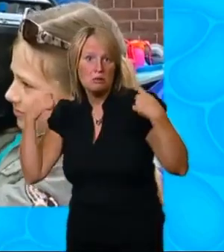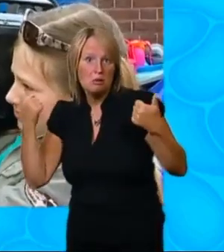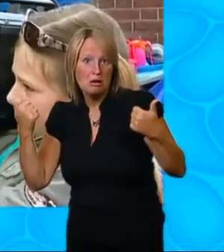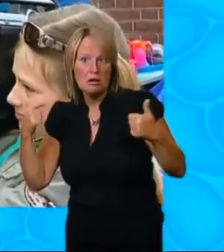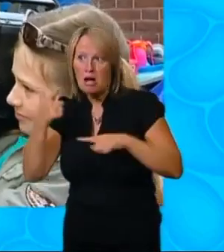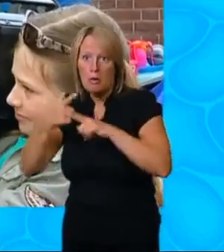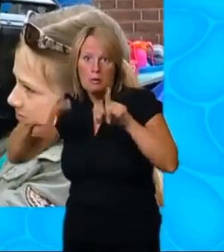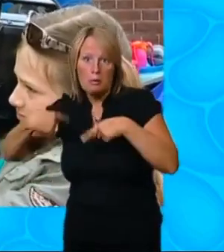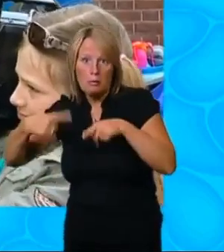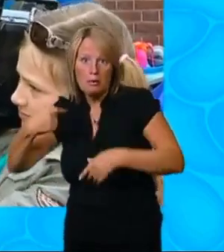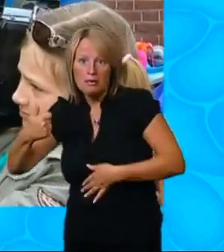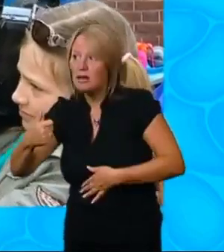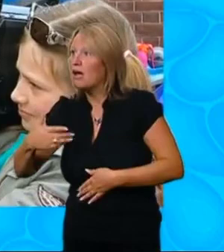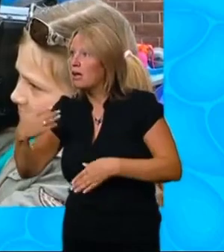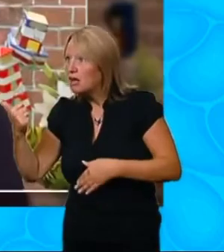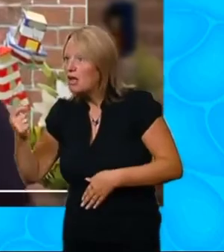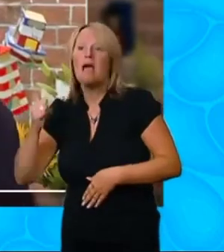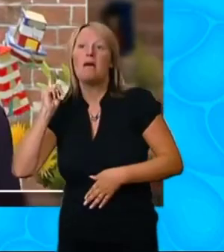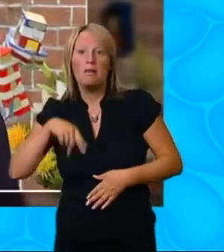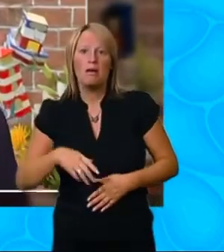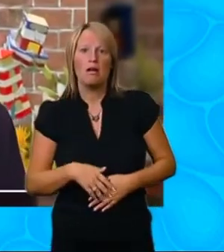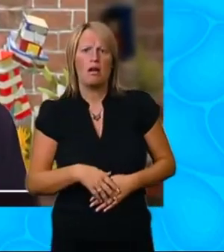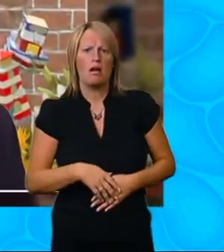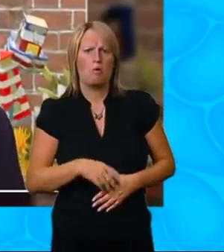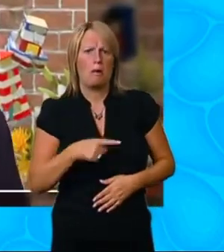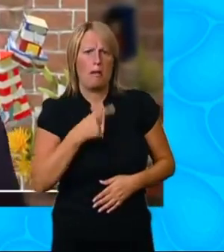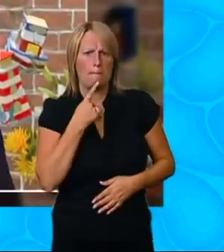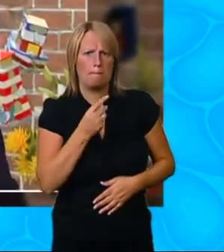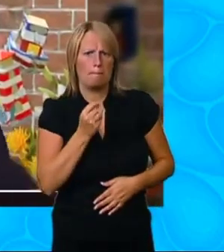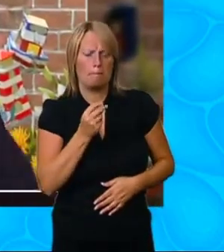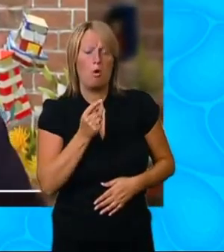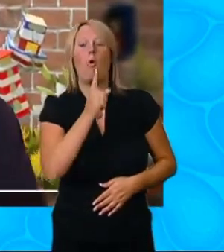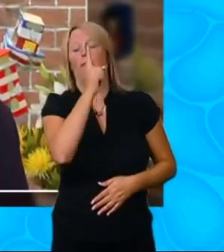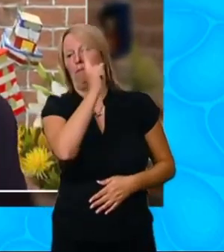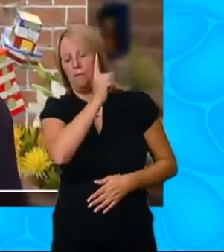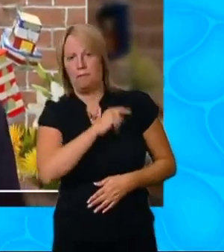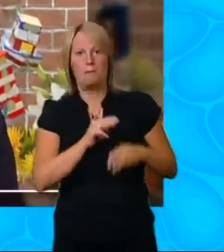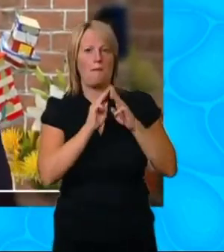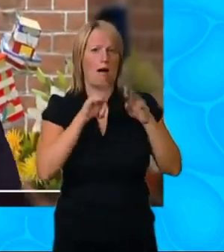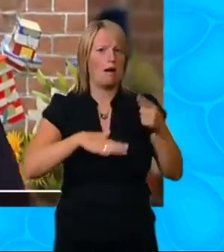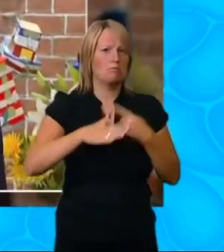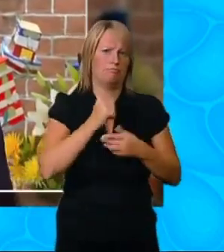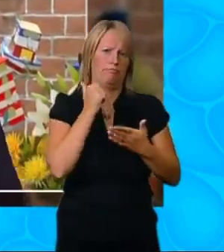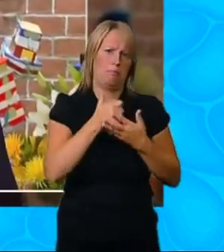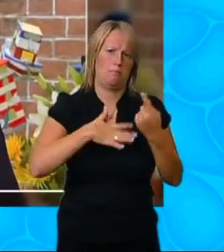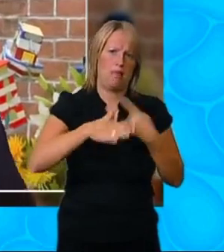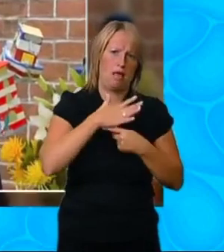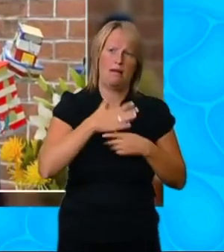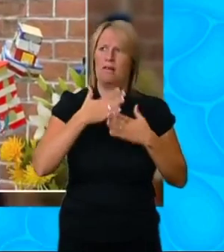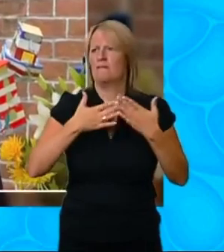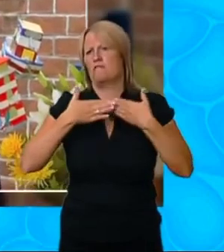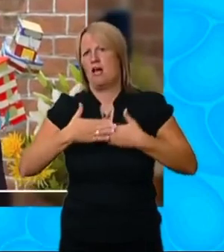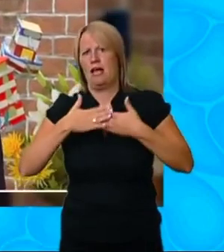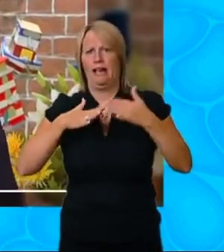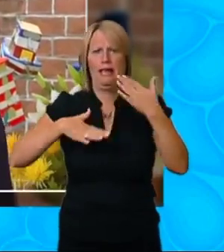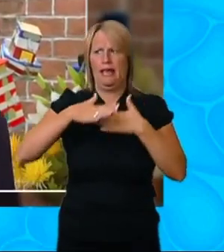running. And action! What was I saying? The market is a really cool place to work. And it's